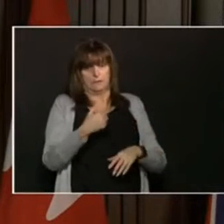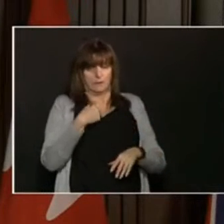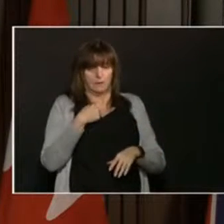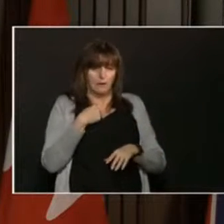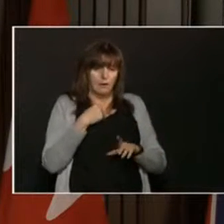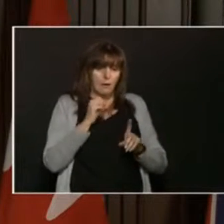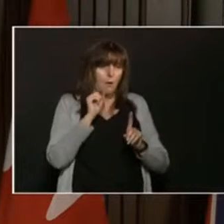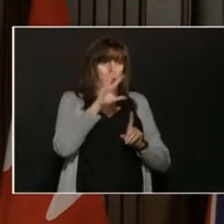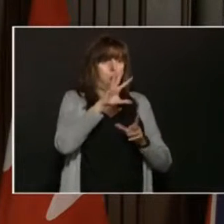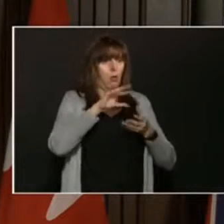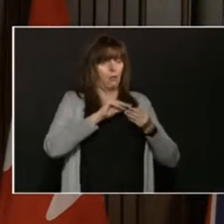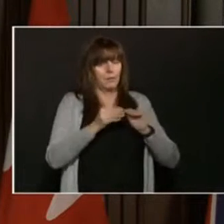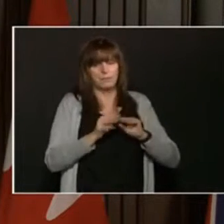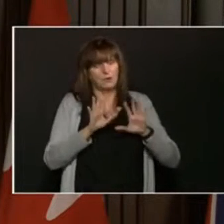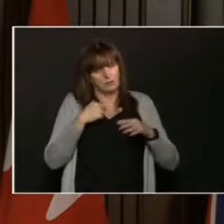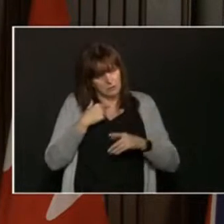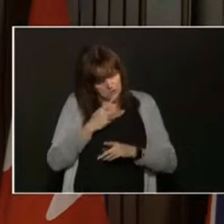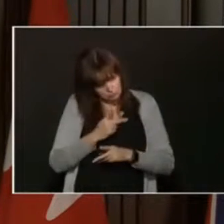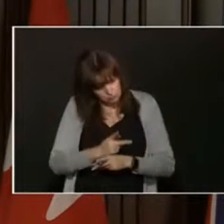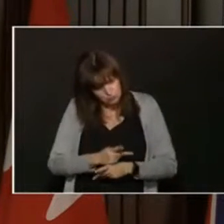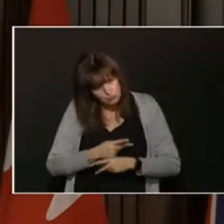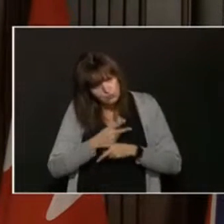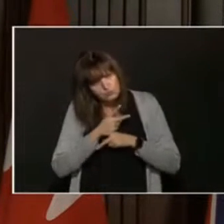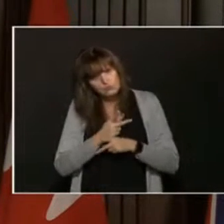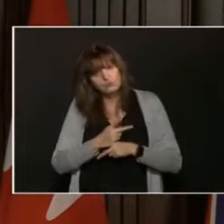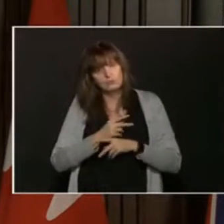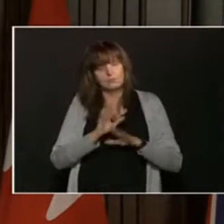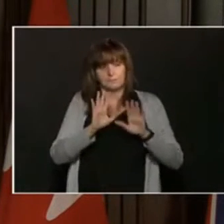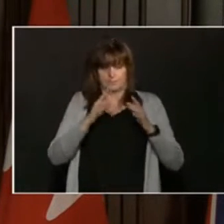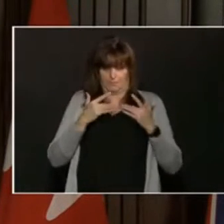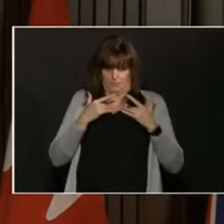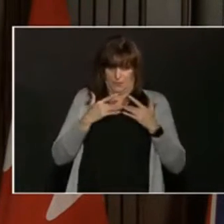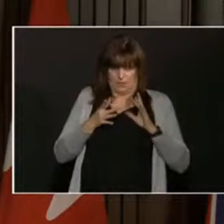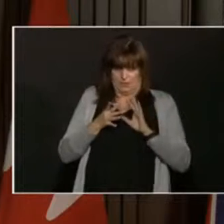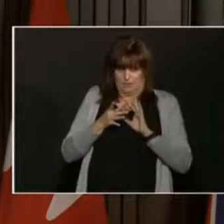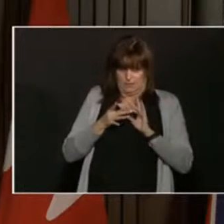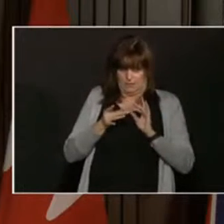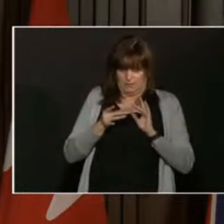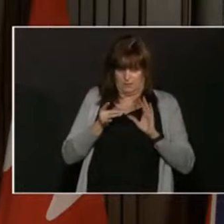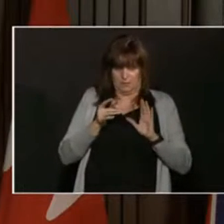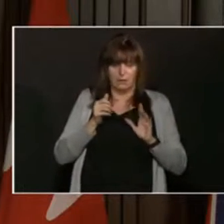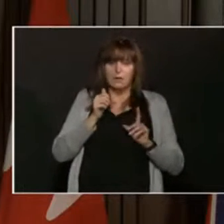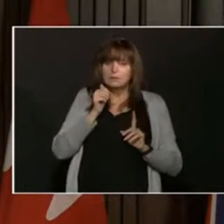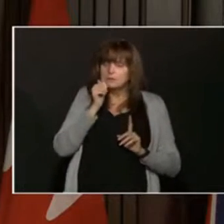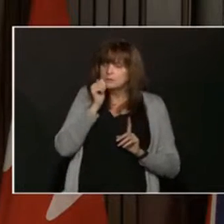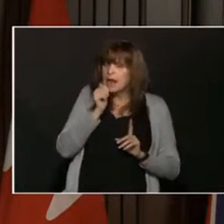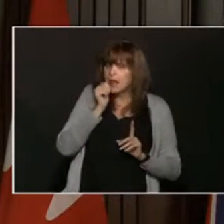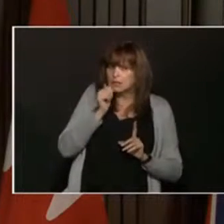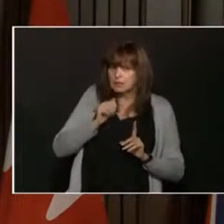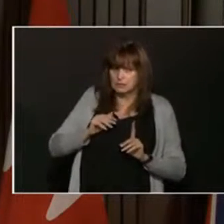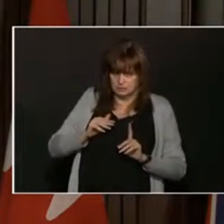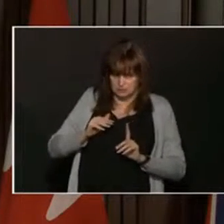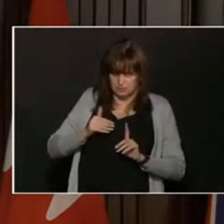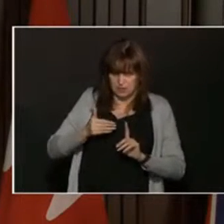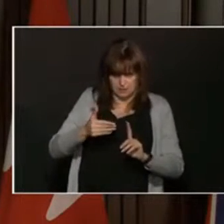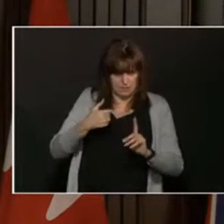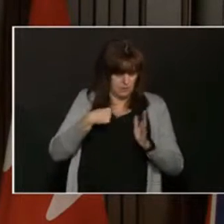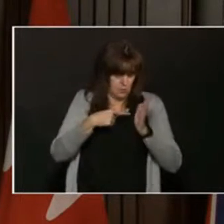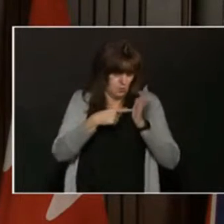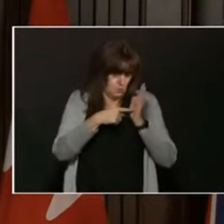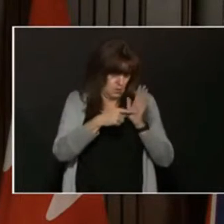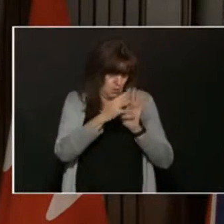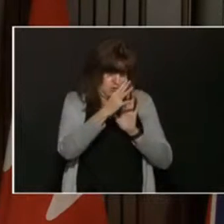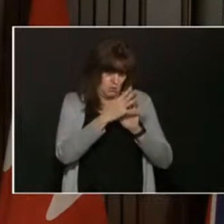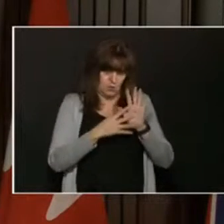What I think is important to look at is that slide of the daily deaths that we showed that shows a continuing increase to